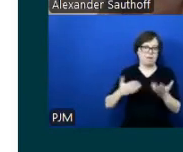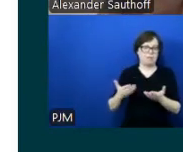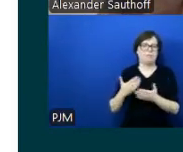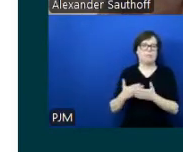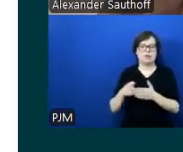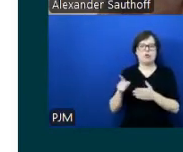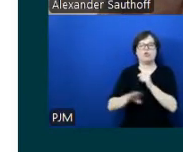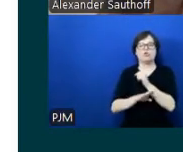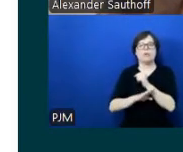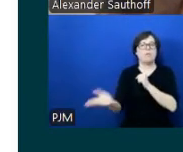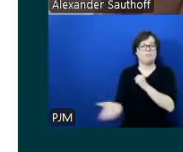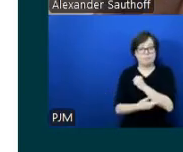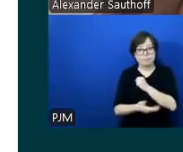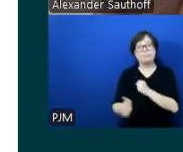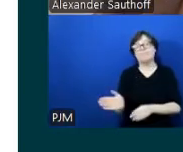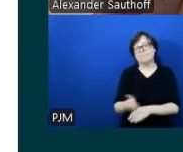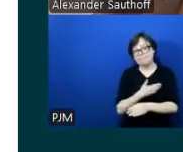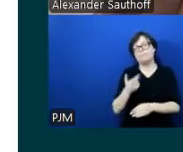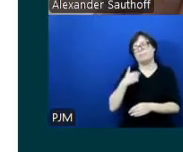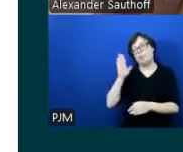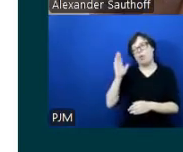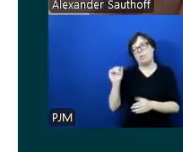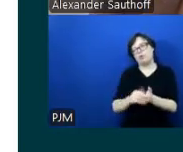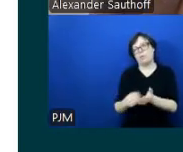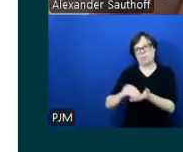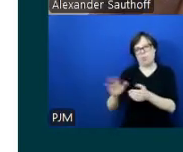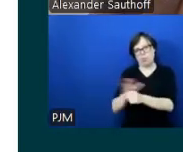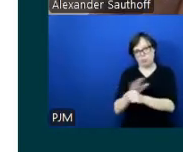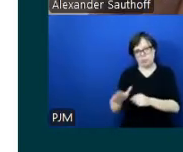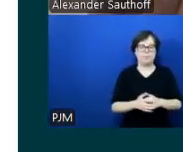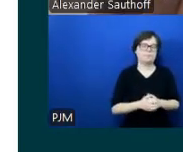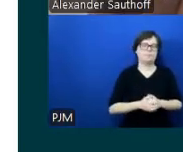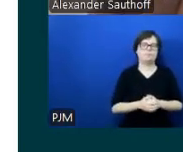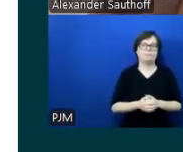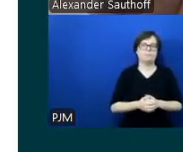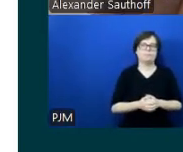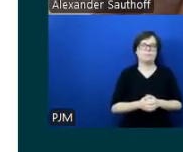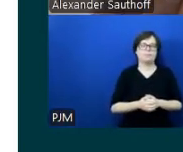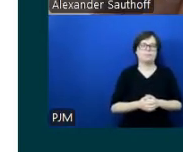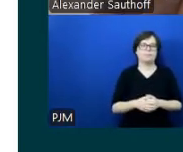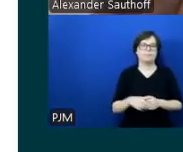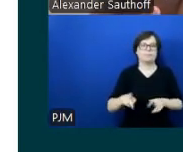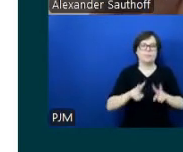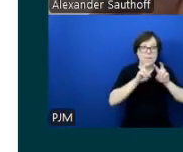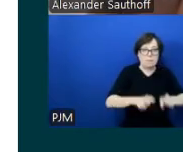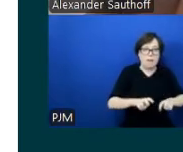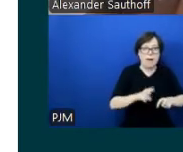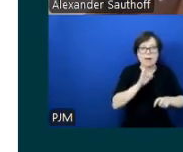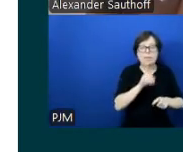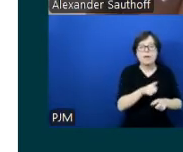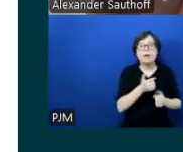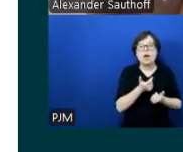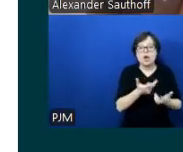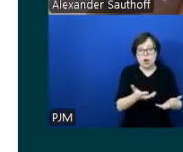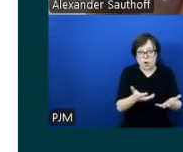And well, to complement the quantitative survey analysis, well, you can also make a qualitative